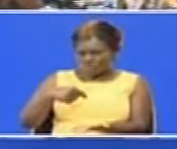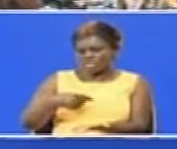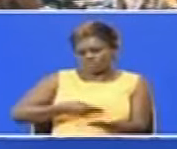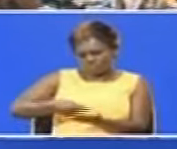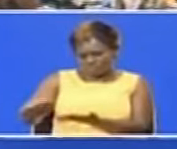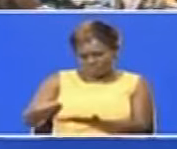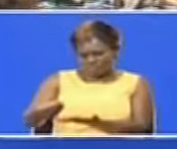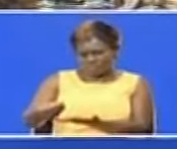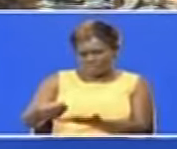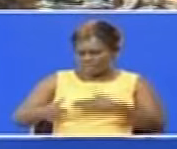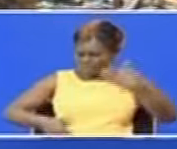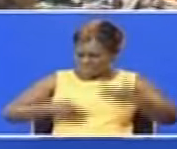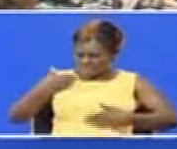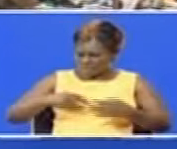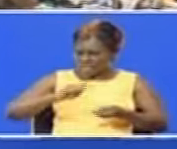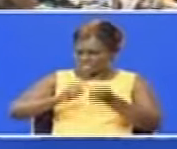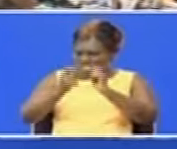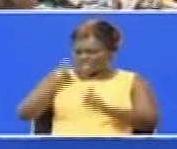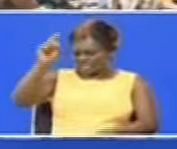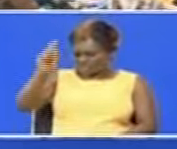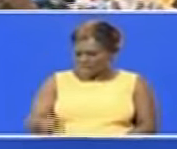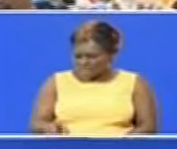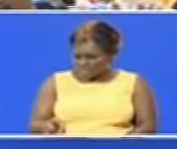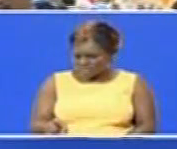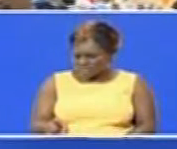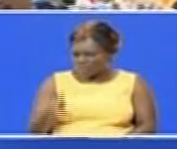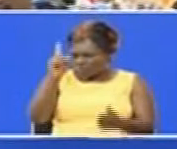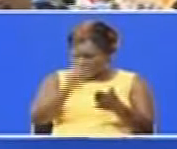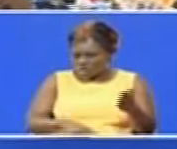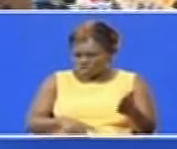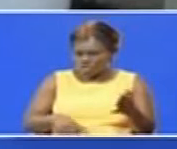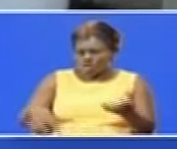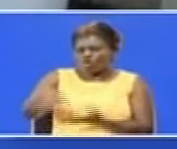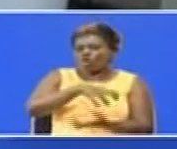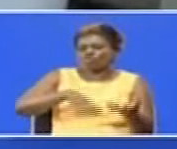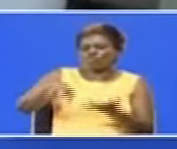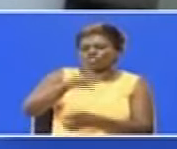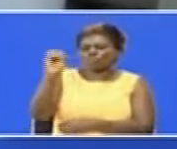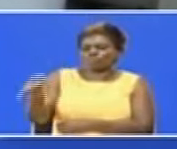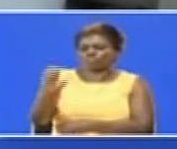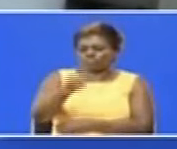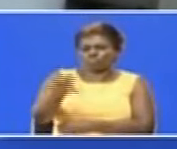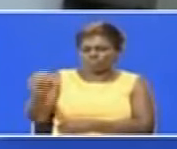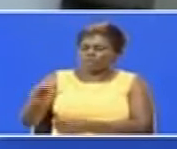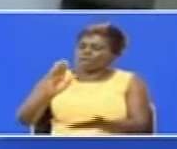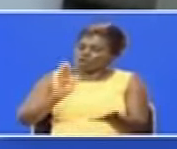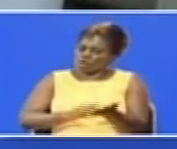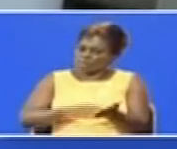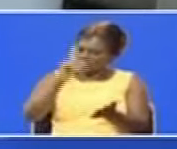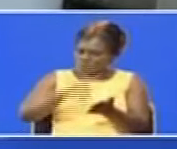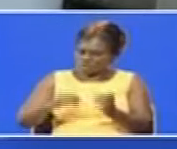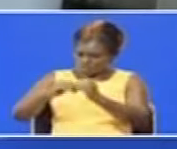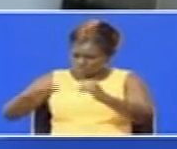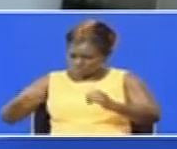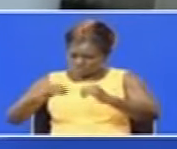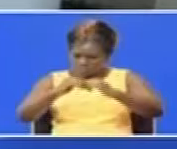of the habits that must change for recycling in Kenya to grow is mixing of waste. It is recommended that separation should